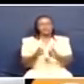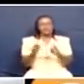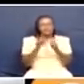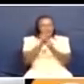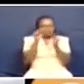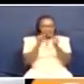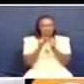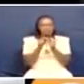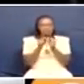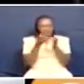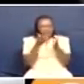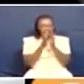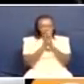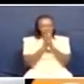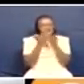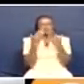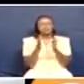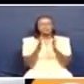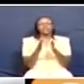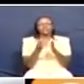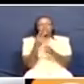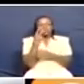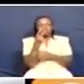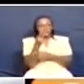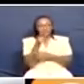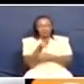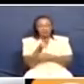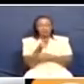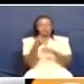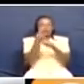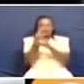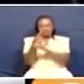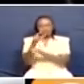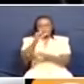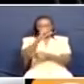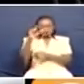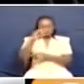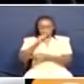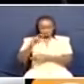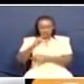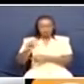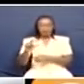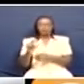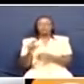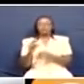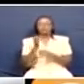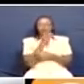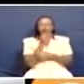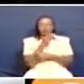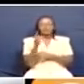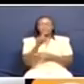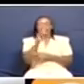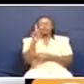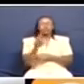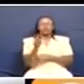for. And if you look at the body of the petitions, my lord, in various paragraphs of the petition, the question